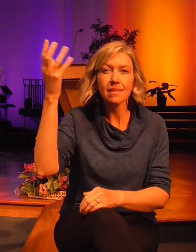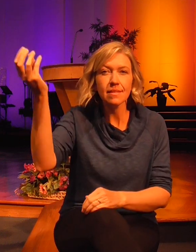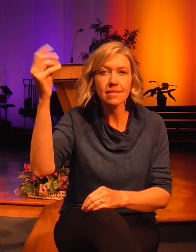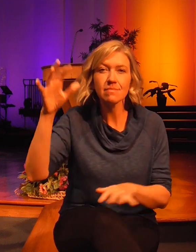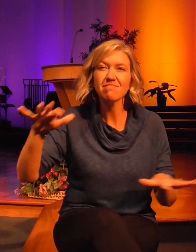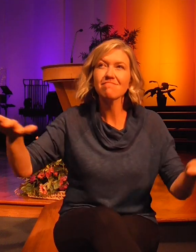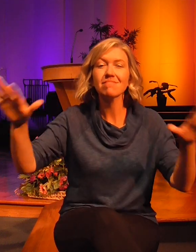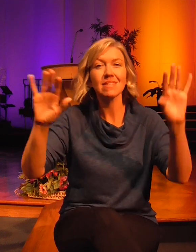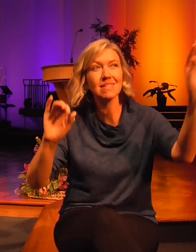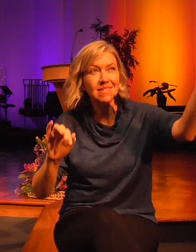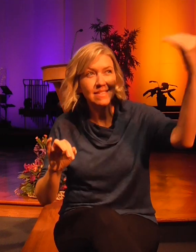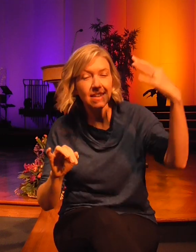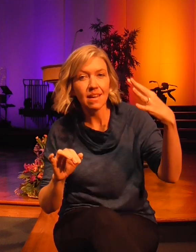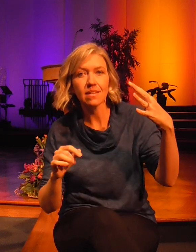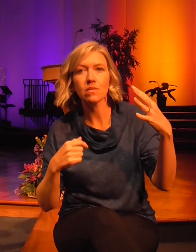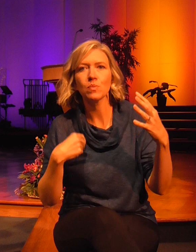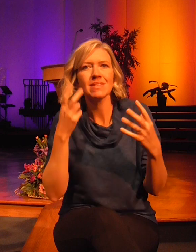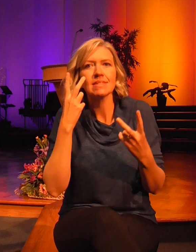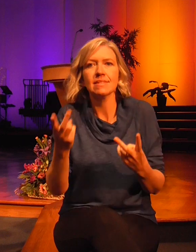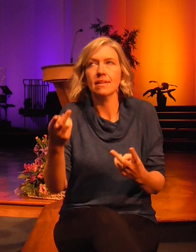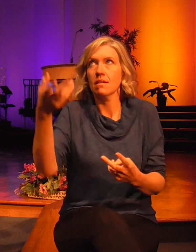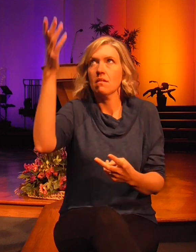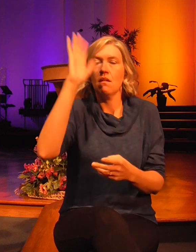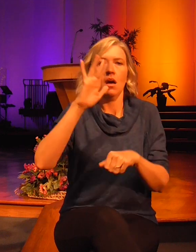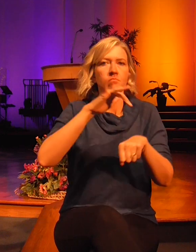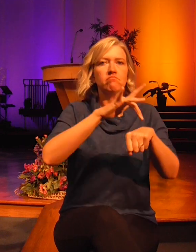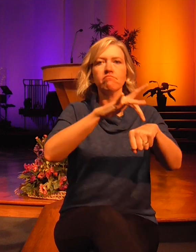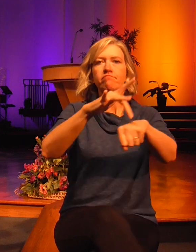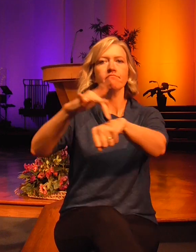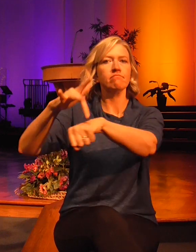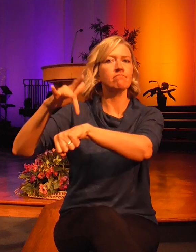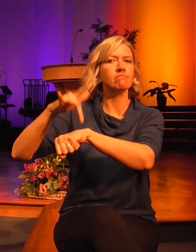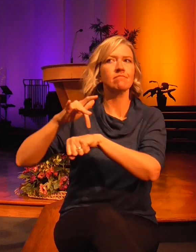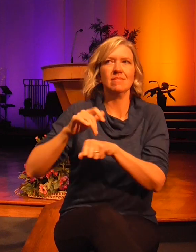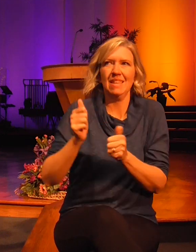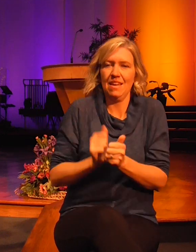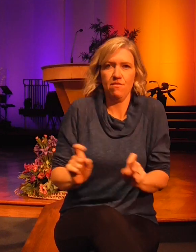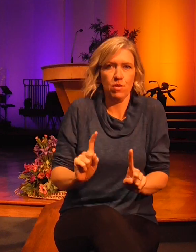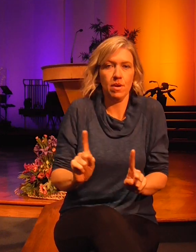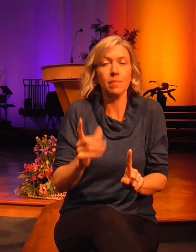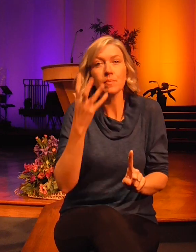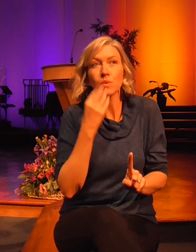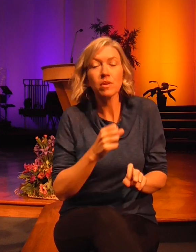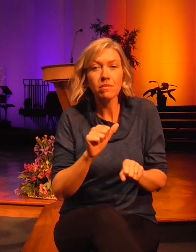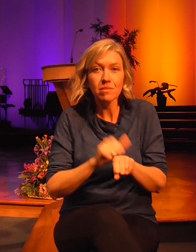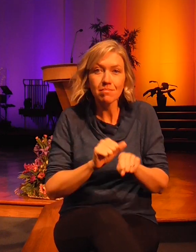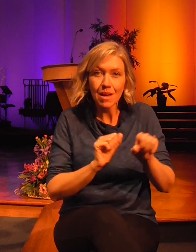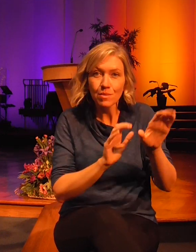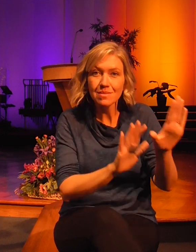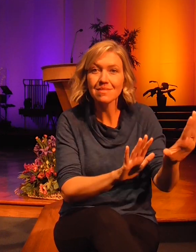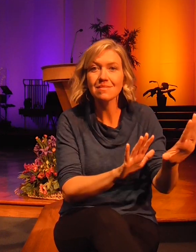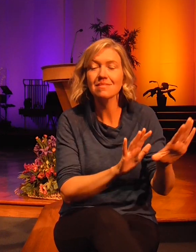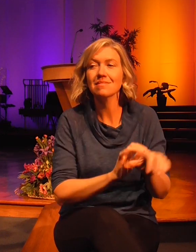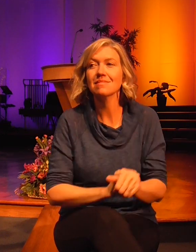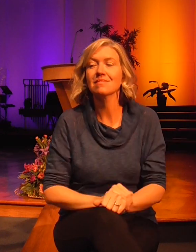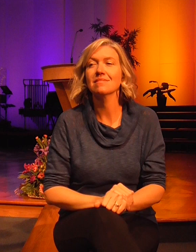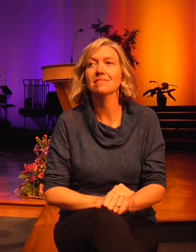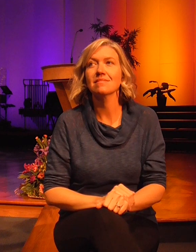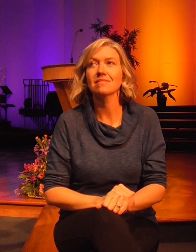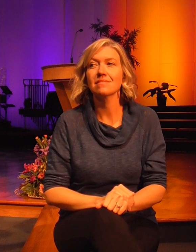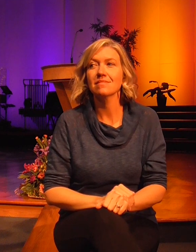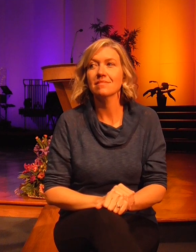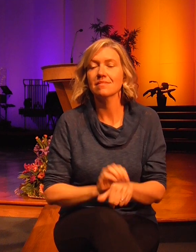glorious sunshine, we see the hand of God everywhere. In the beautiful Rocky Mountains, in